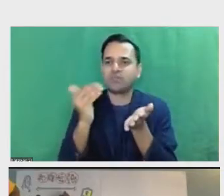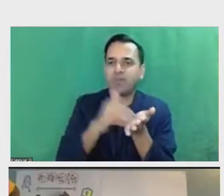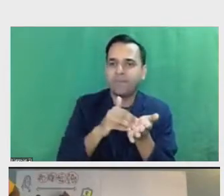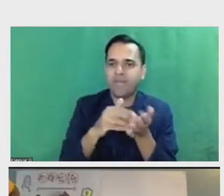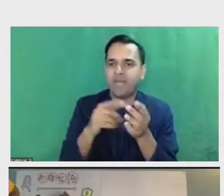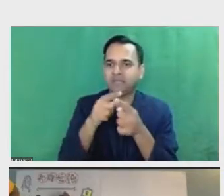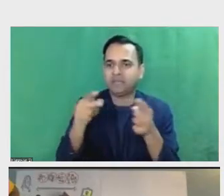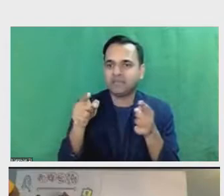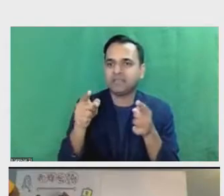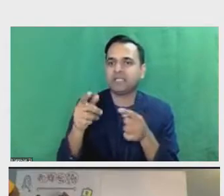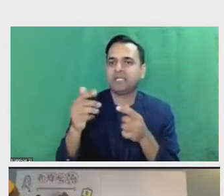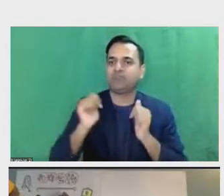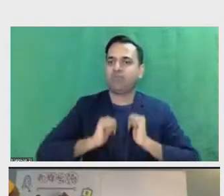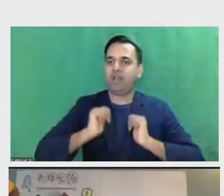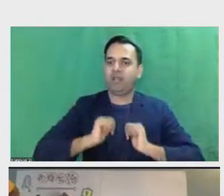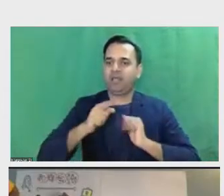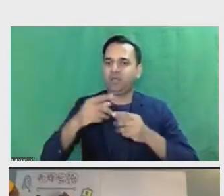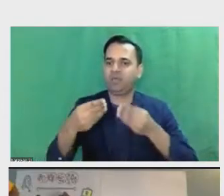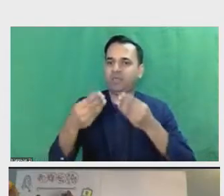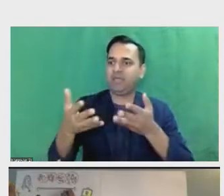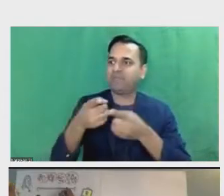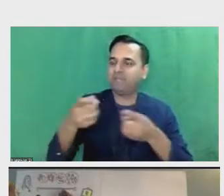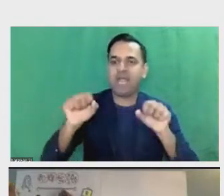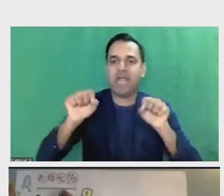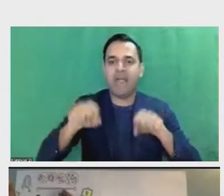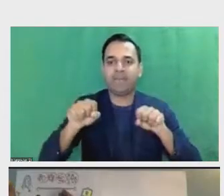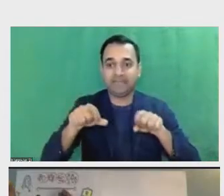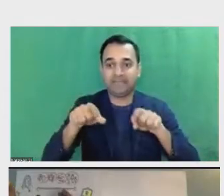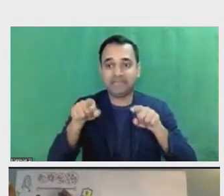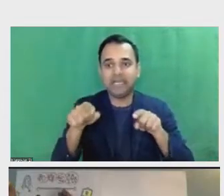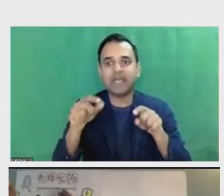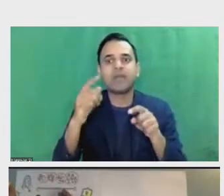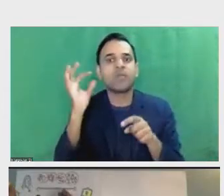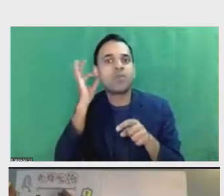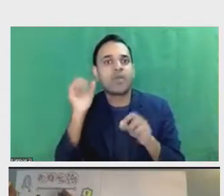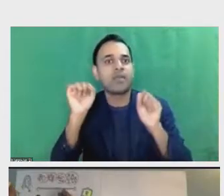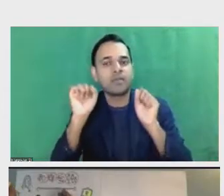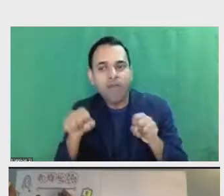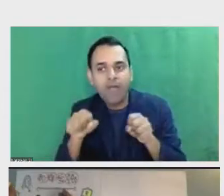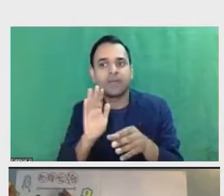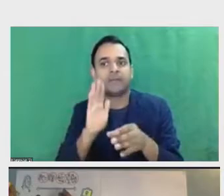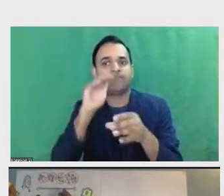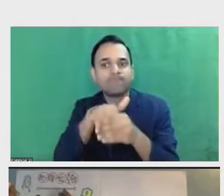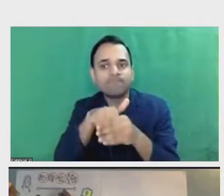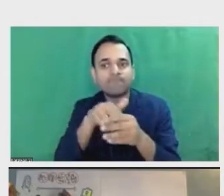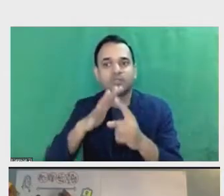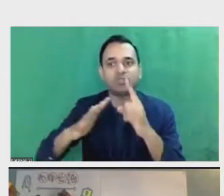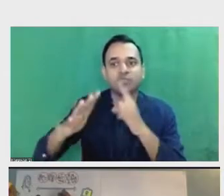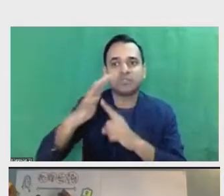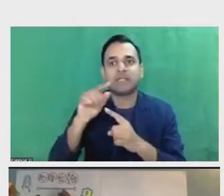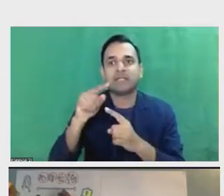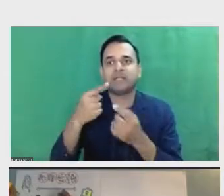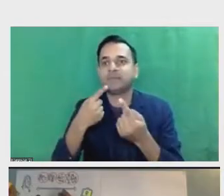women in every part of society to be part of those discussions? Second, having a role and a place